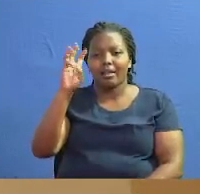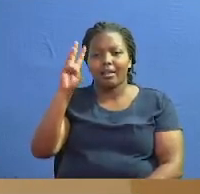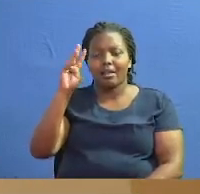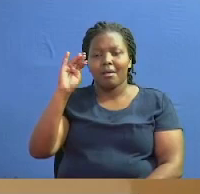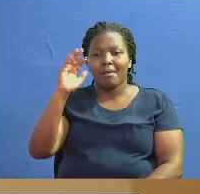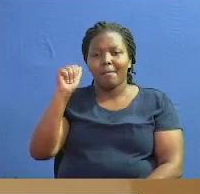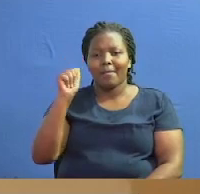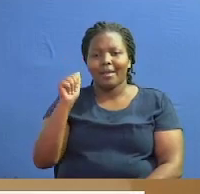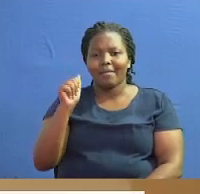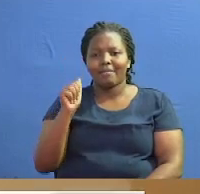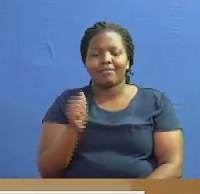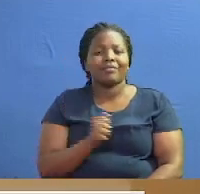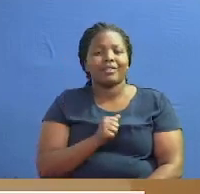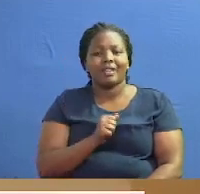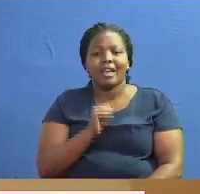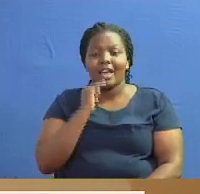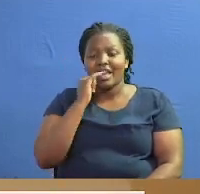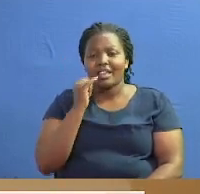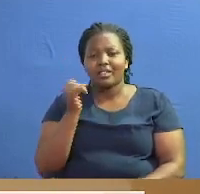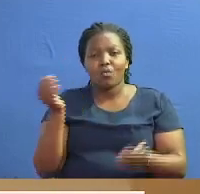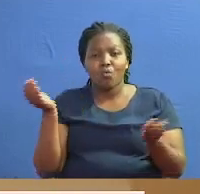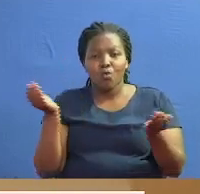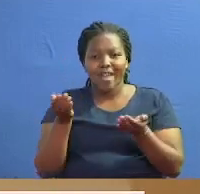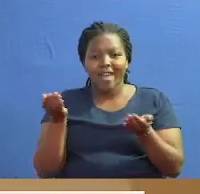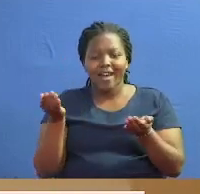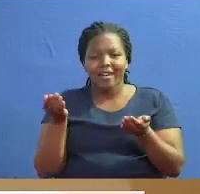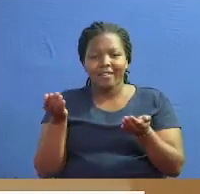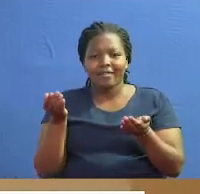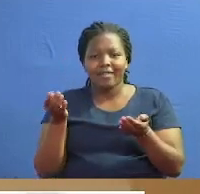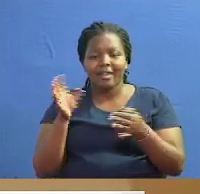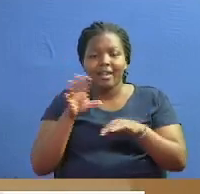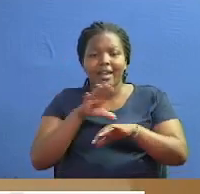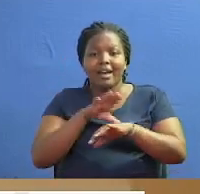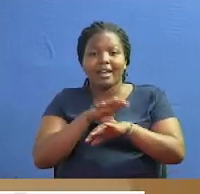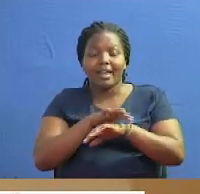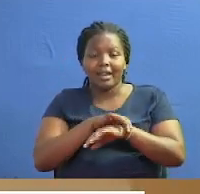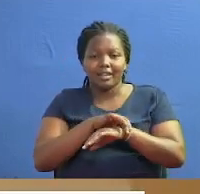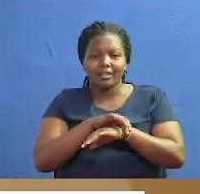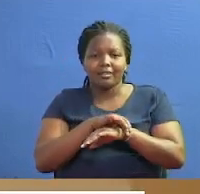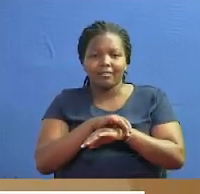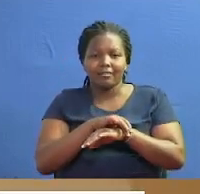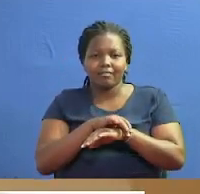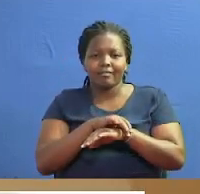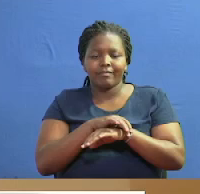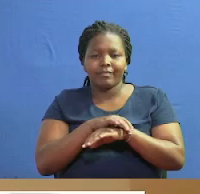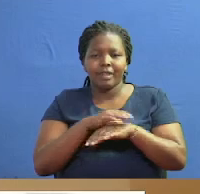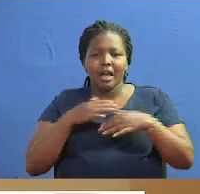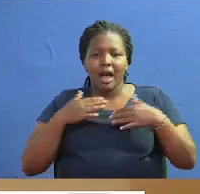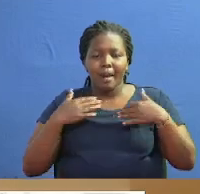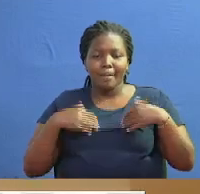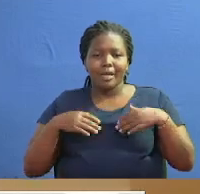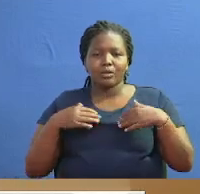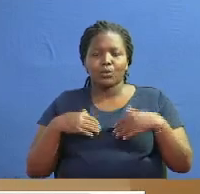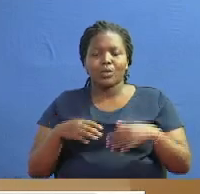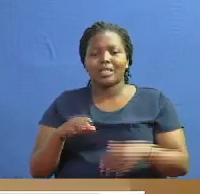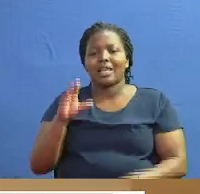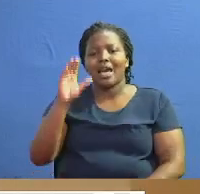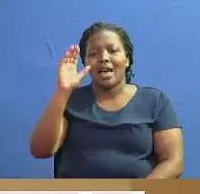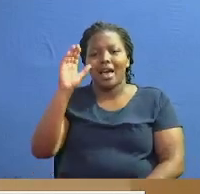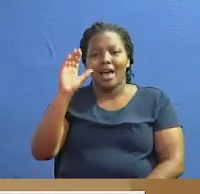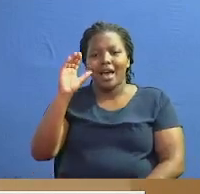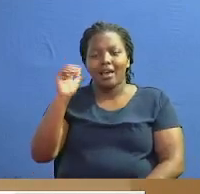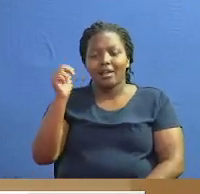it's a condition that is inherited, where someone's hemoglobin is more